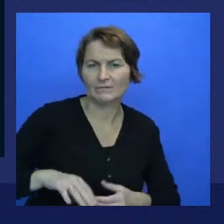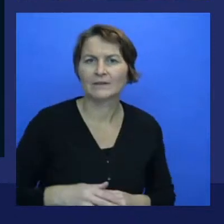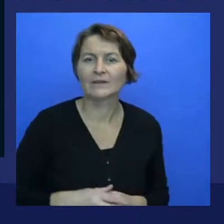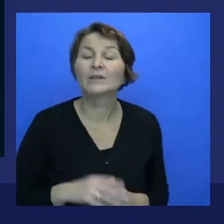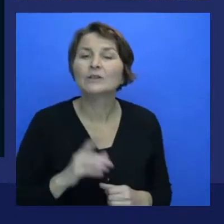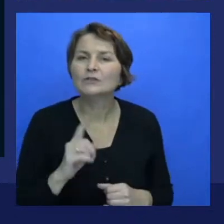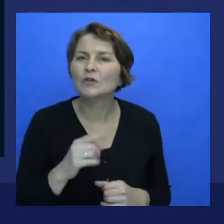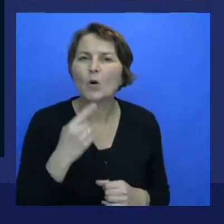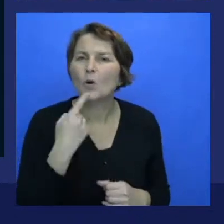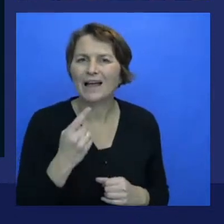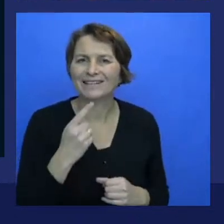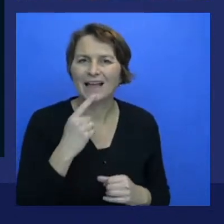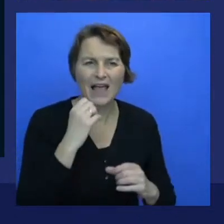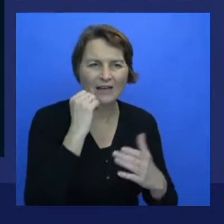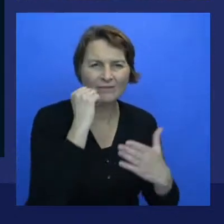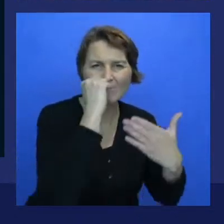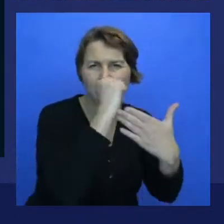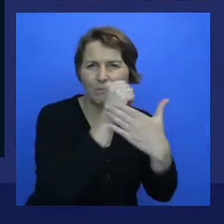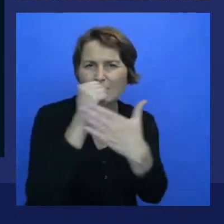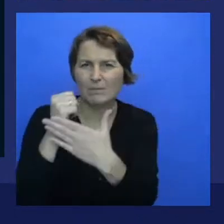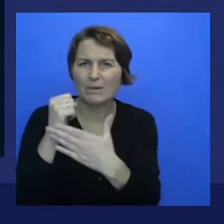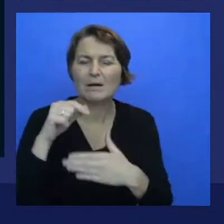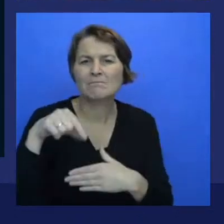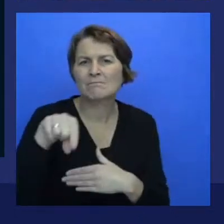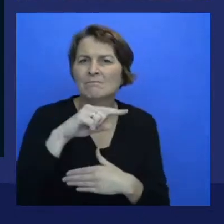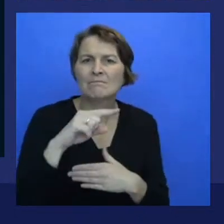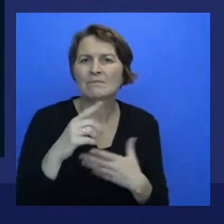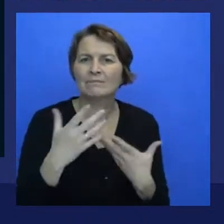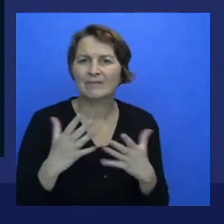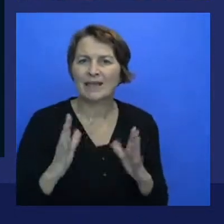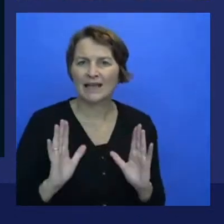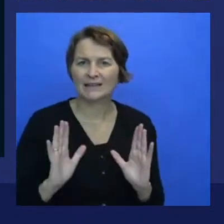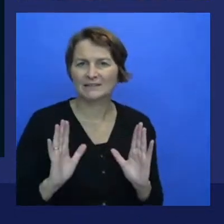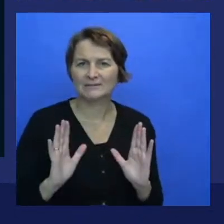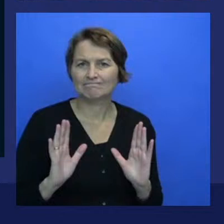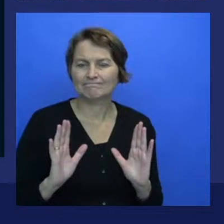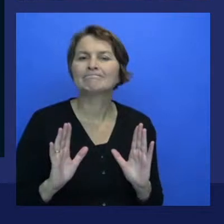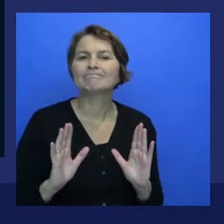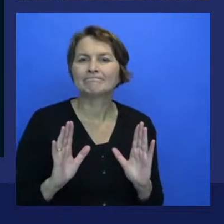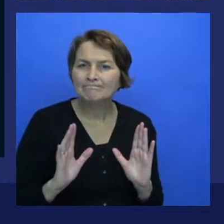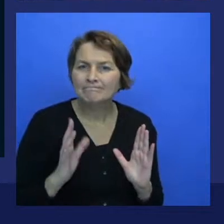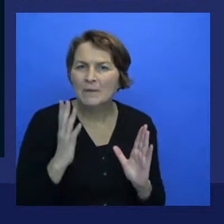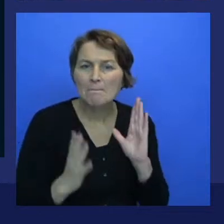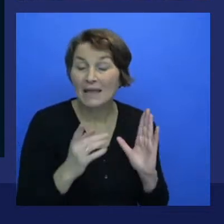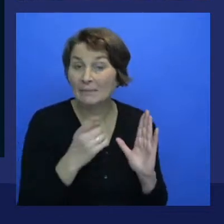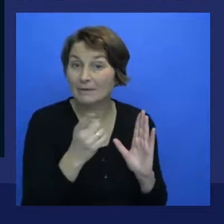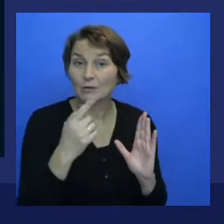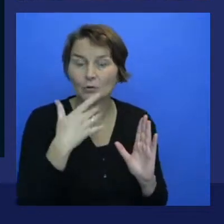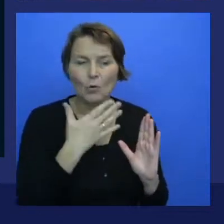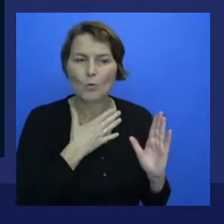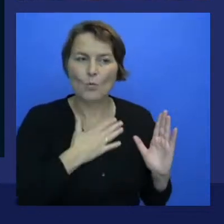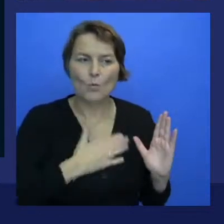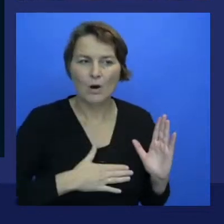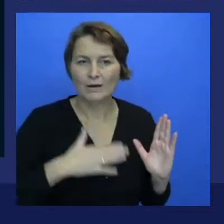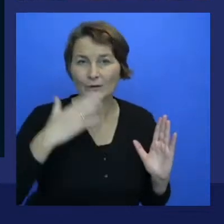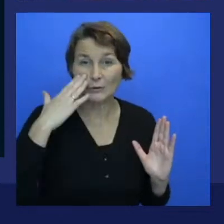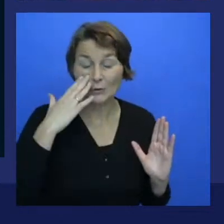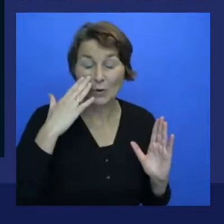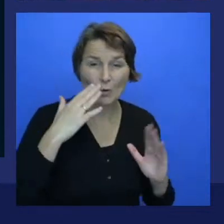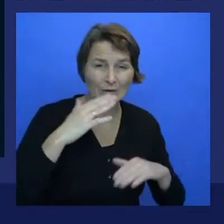notifications that you don't need or anomalies that you probably know about. So that's definitely